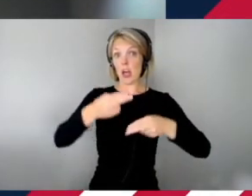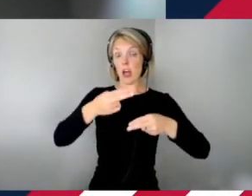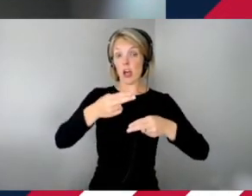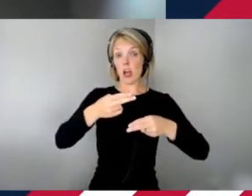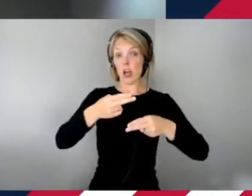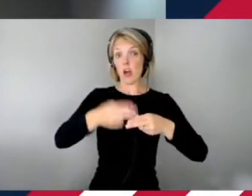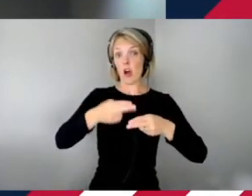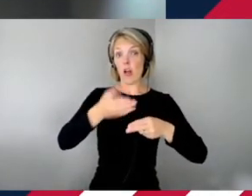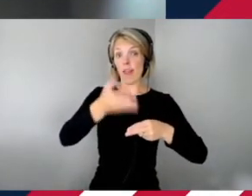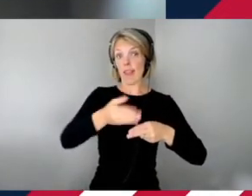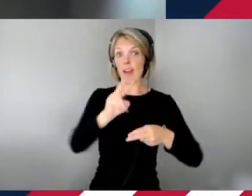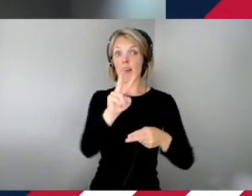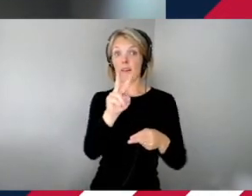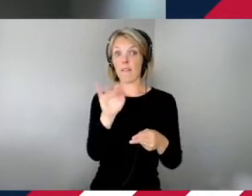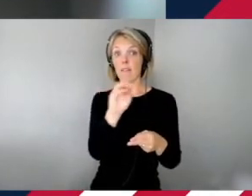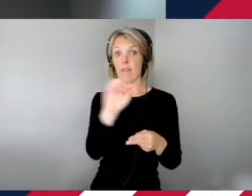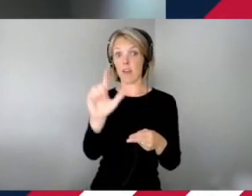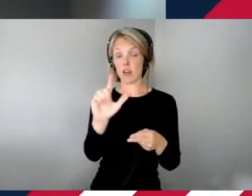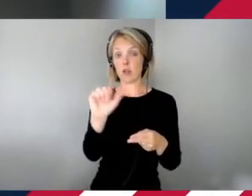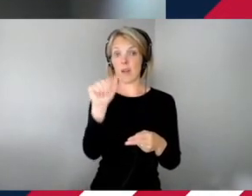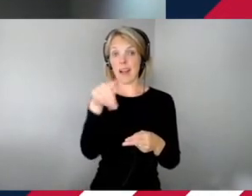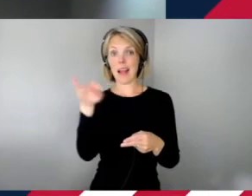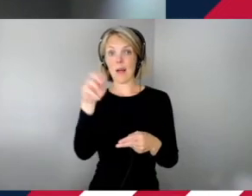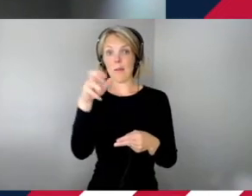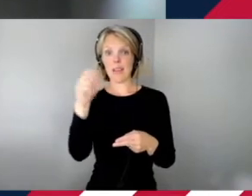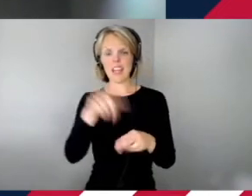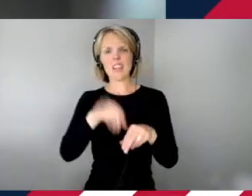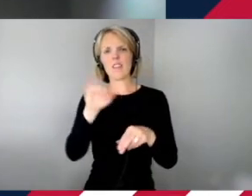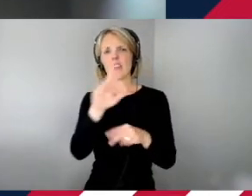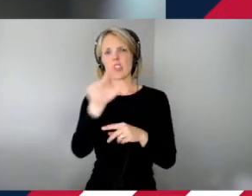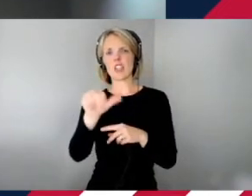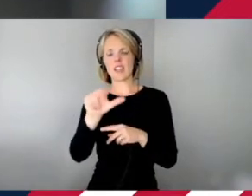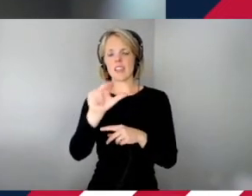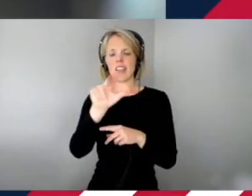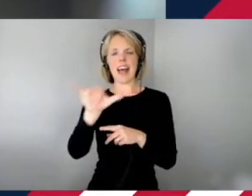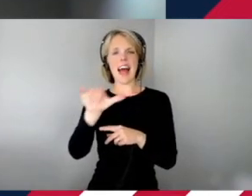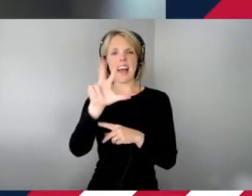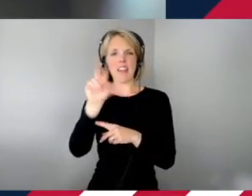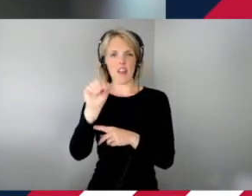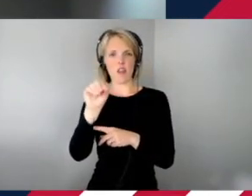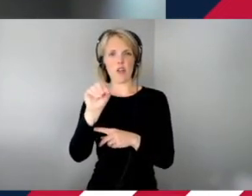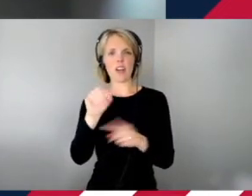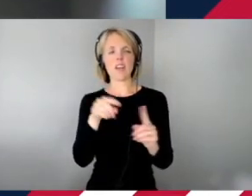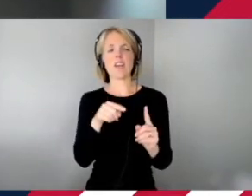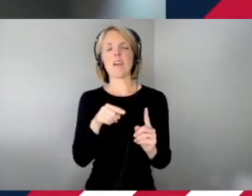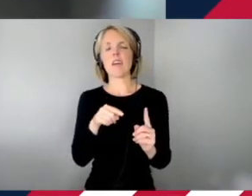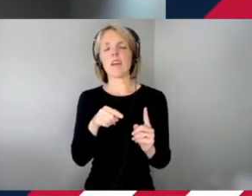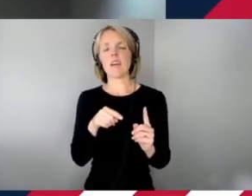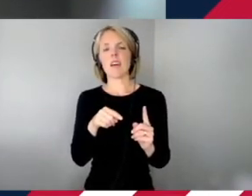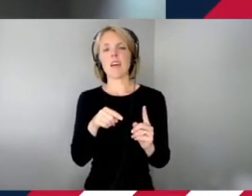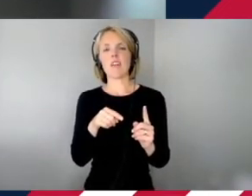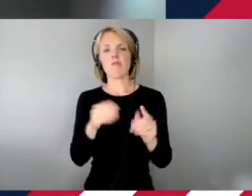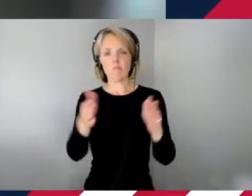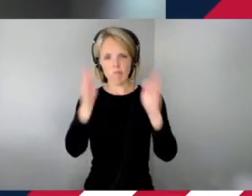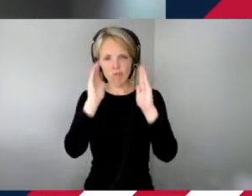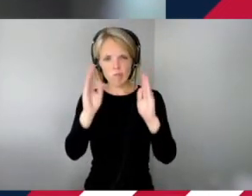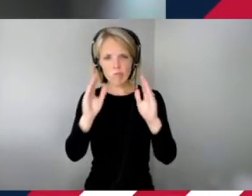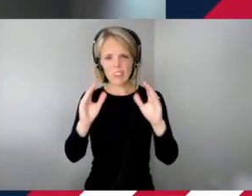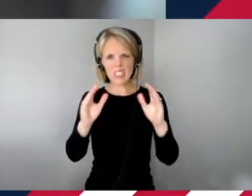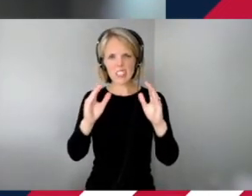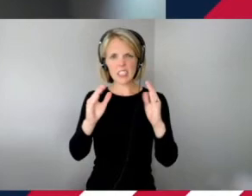virtual application for July 30. And I call your attention to subpart